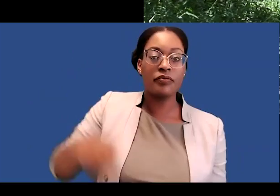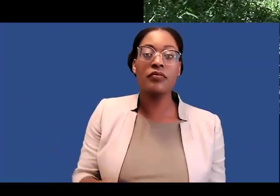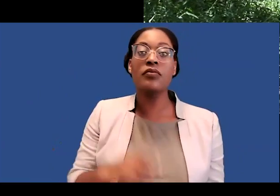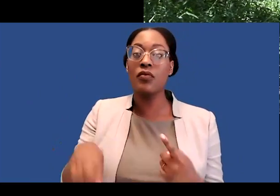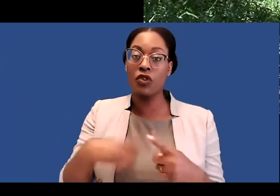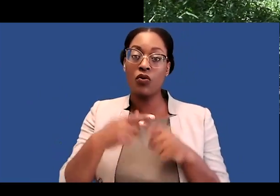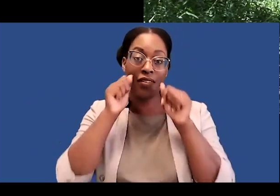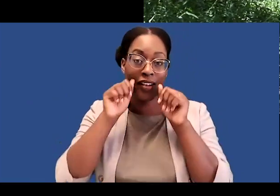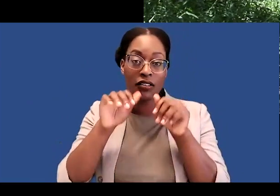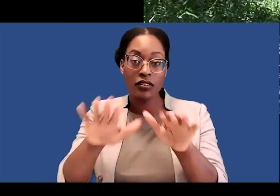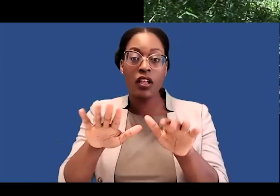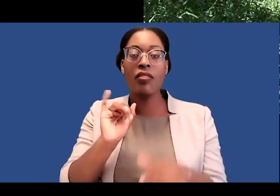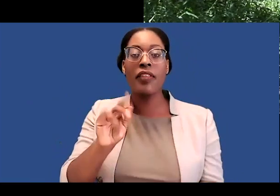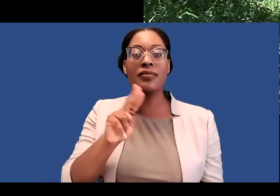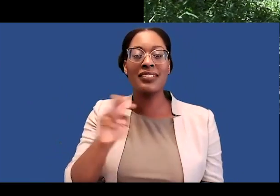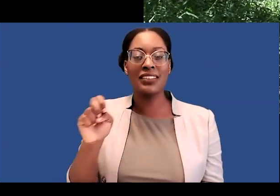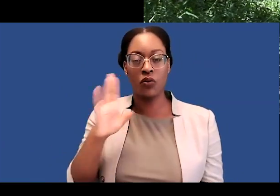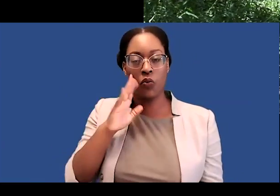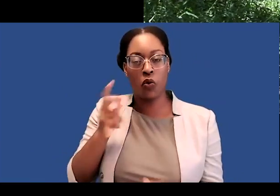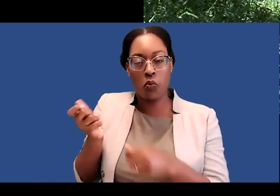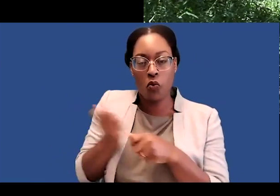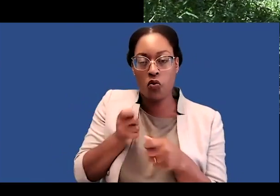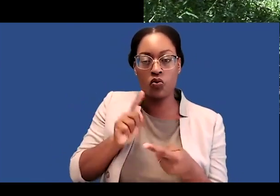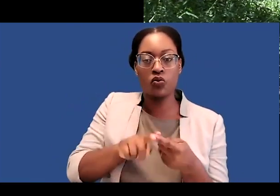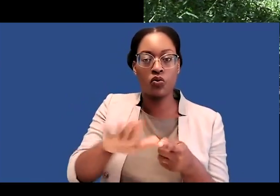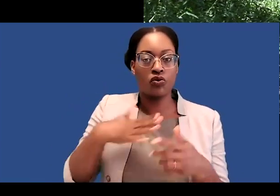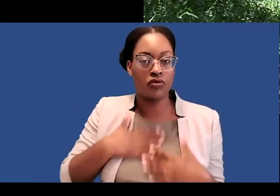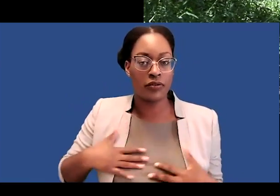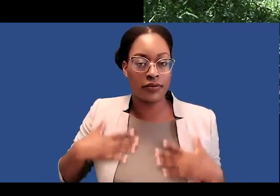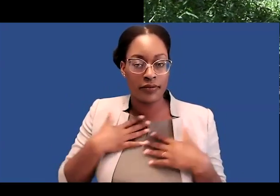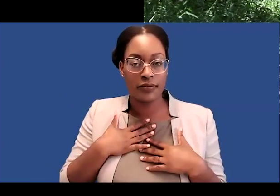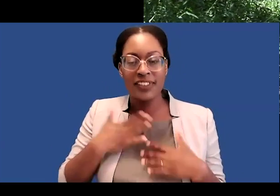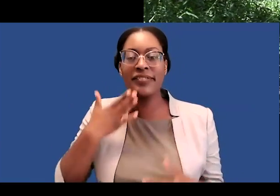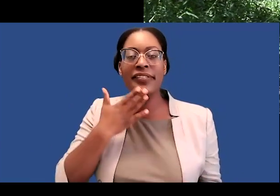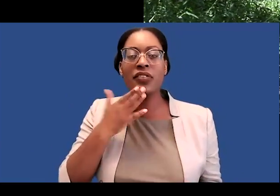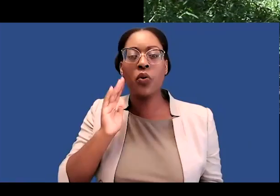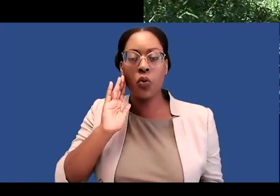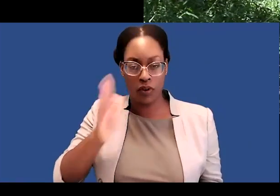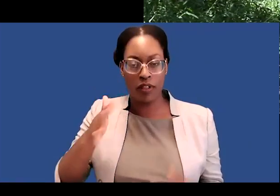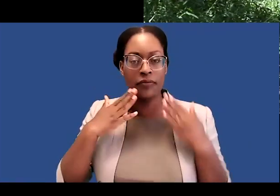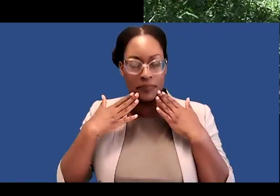As you exhale, pull that knee into the chest, curve the spine. Bring the chin to chest as well.